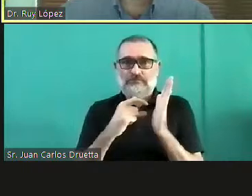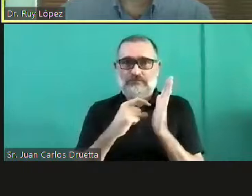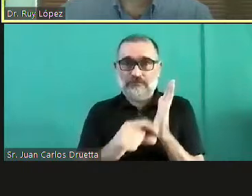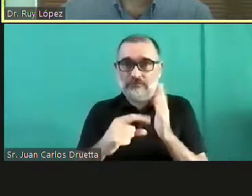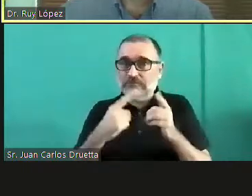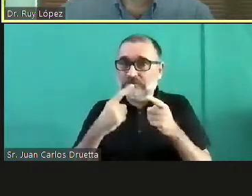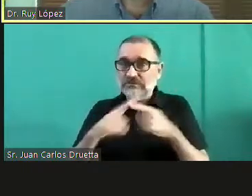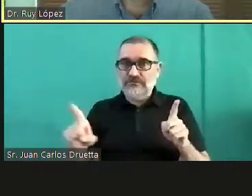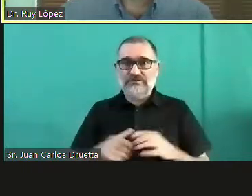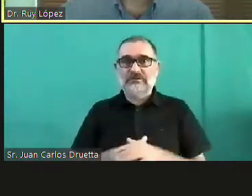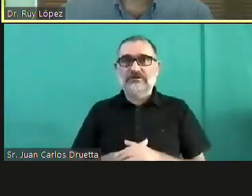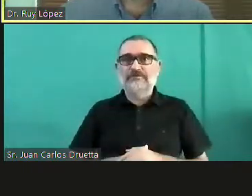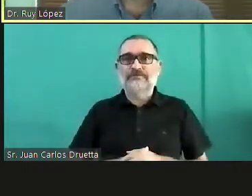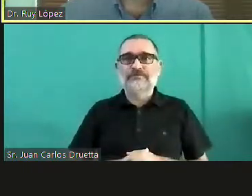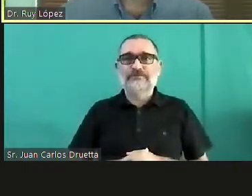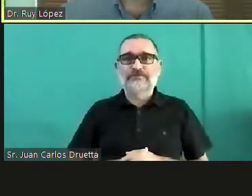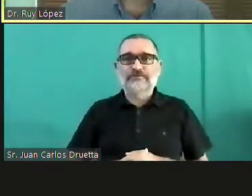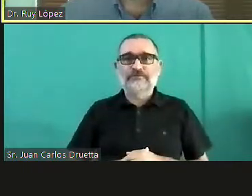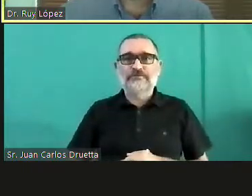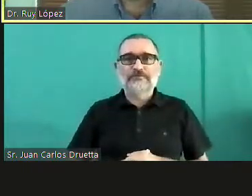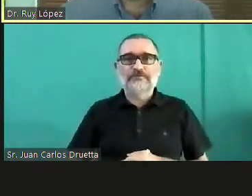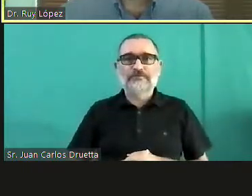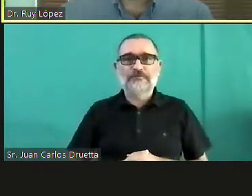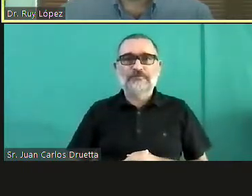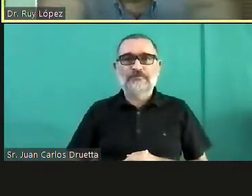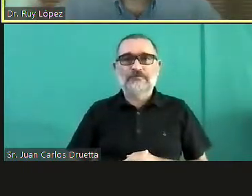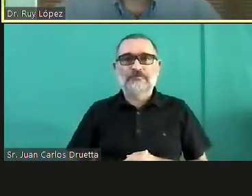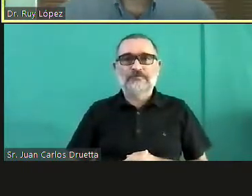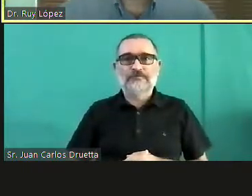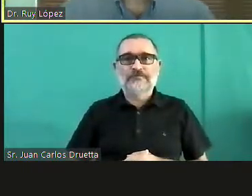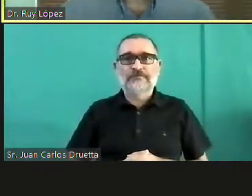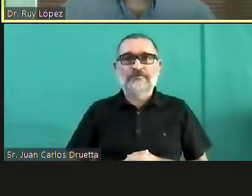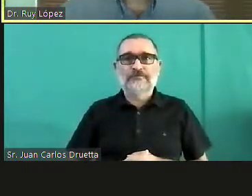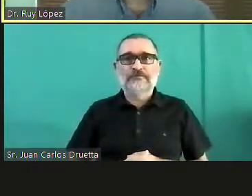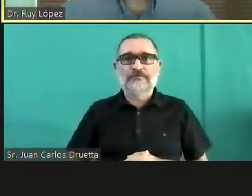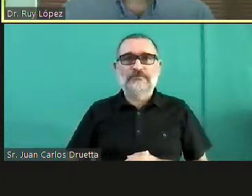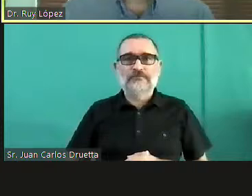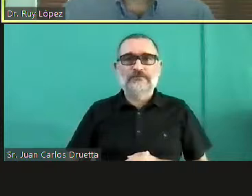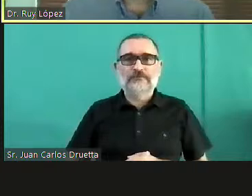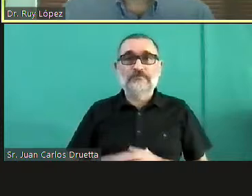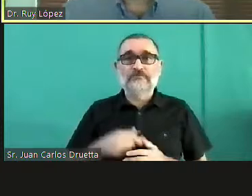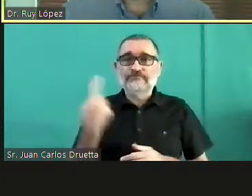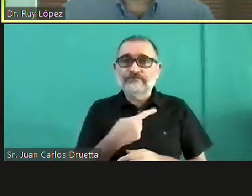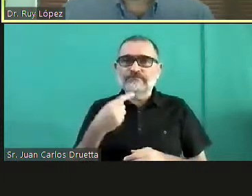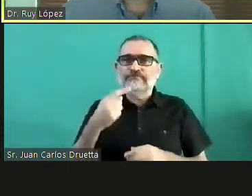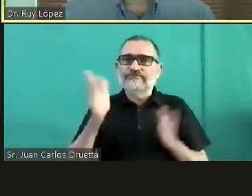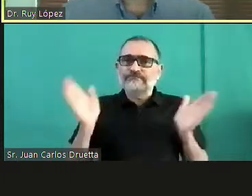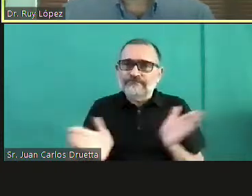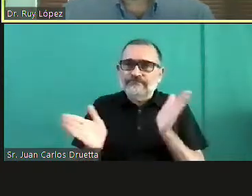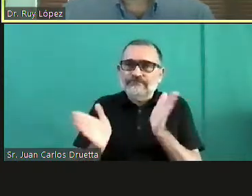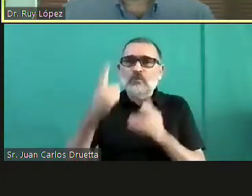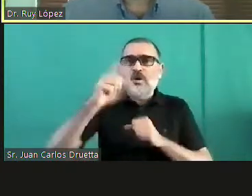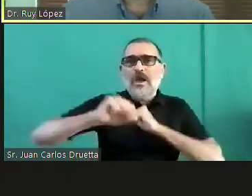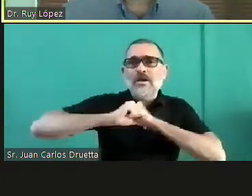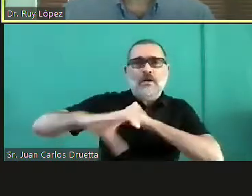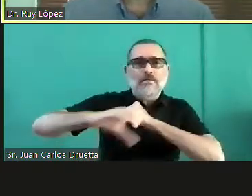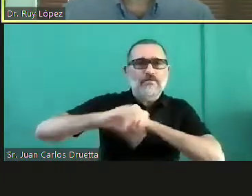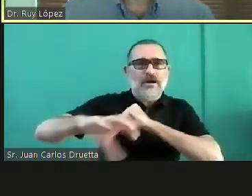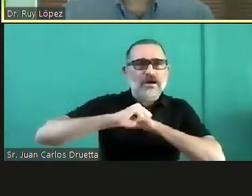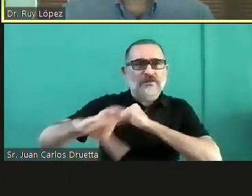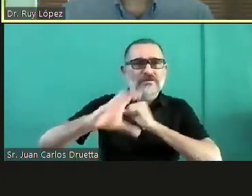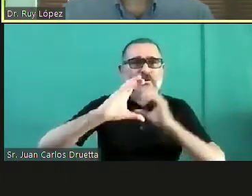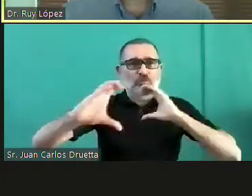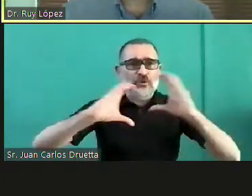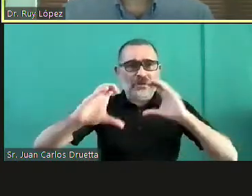system, such as the regulations on advertising. We're working on this very actively, also to have much more